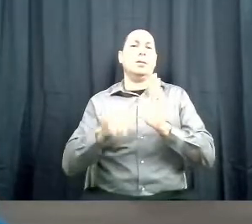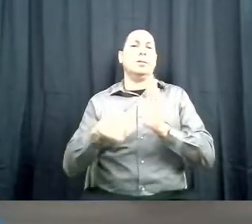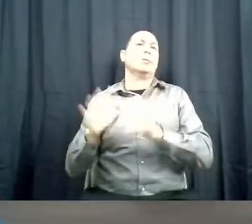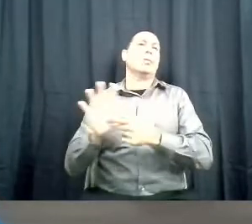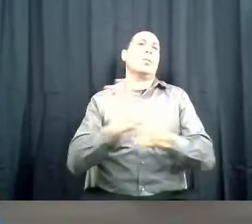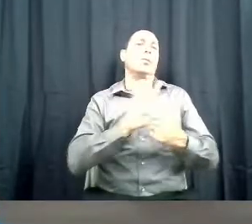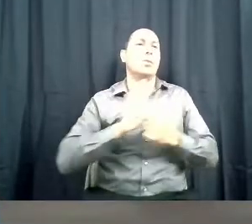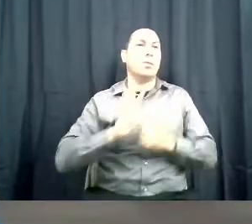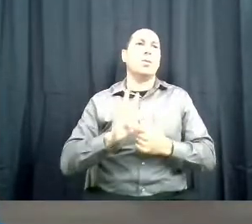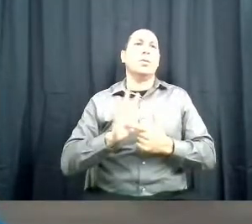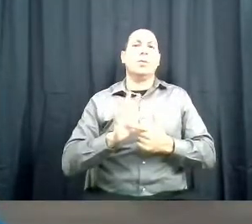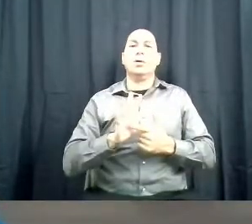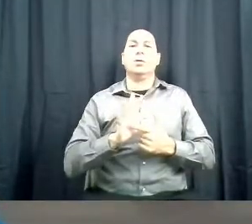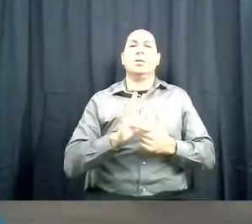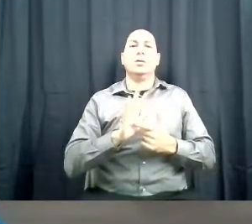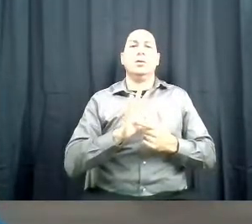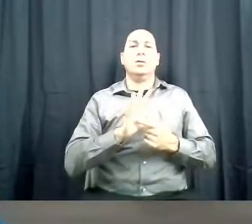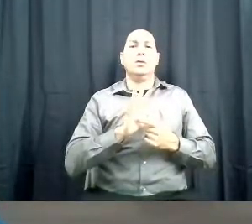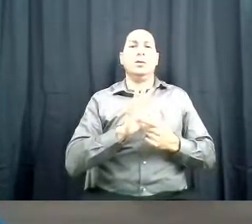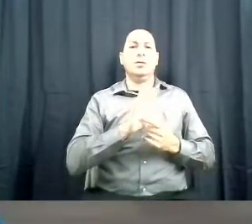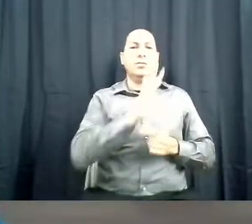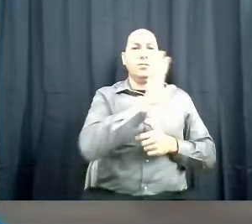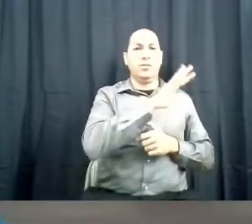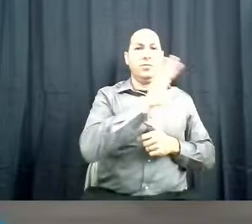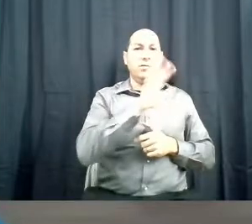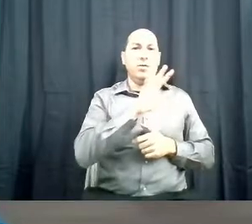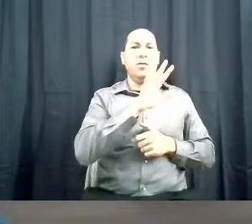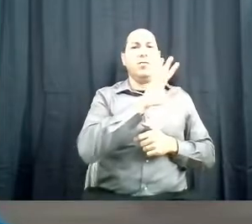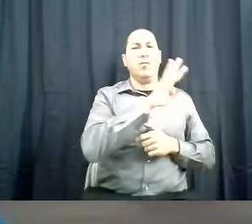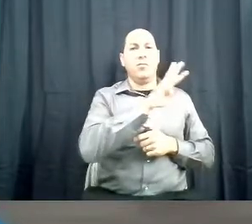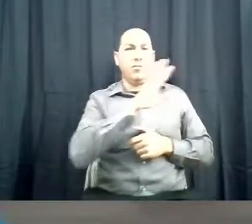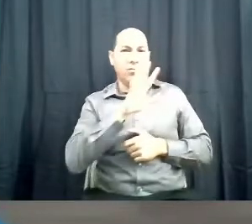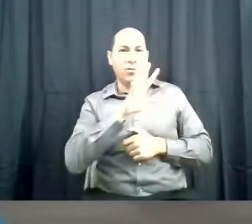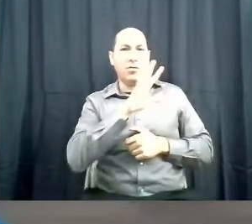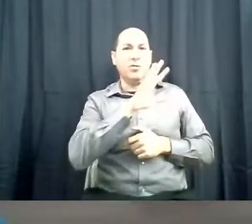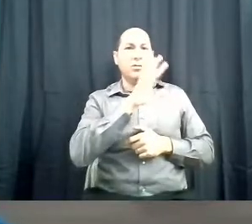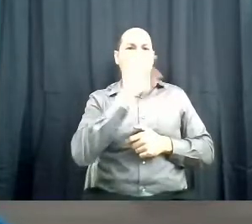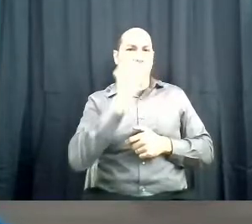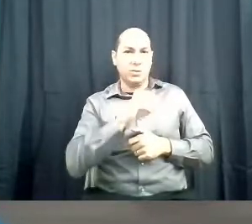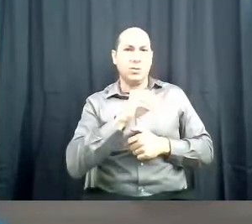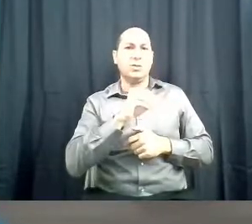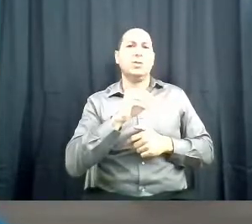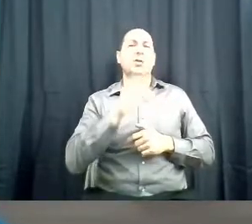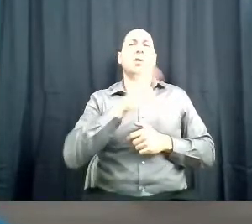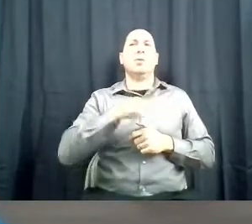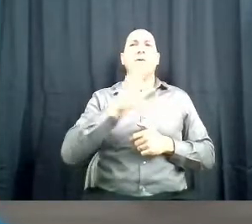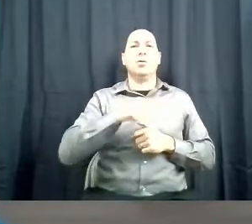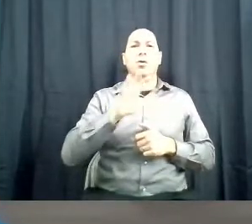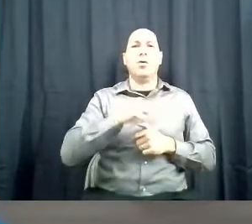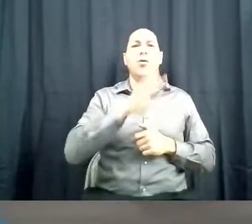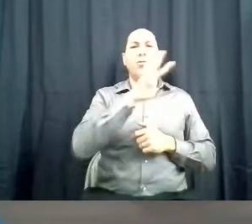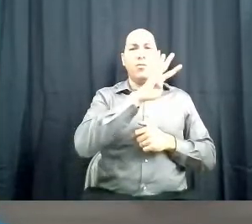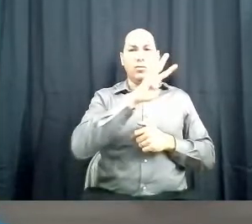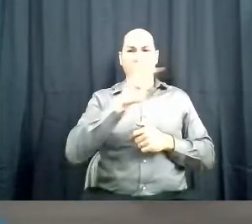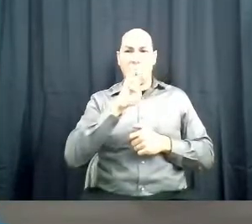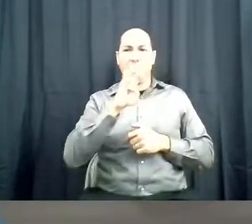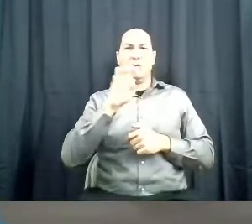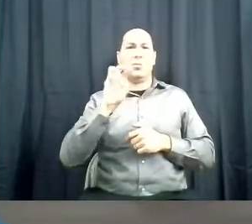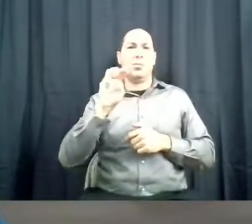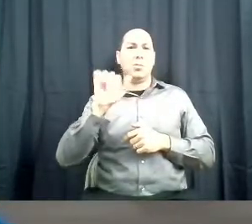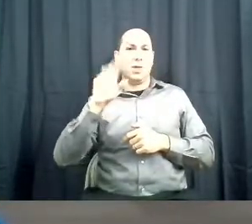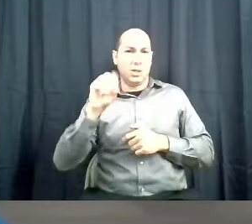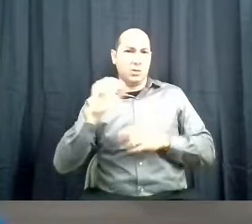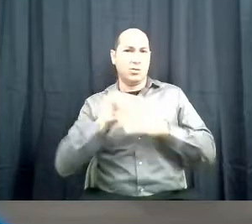a 55-45 FMAP sharing with a cap of about $400 million. So the federal portion of Medicaid